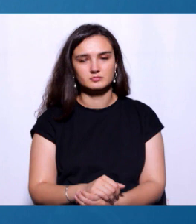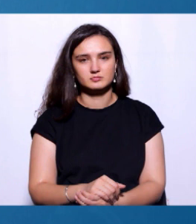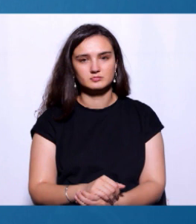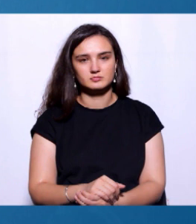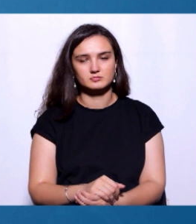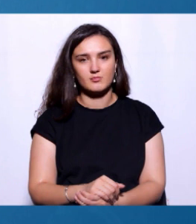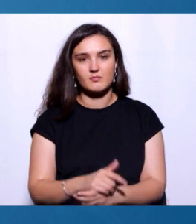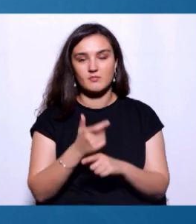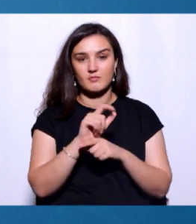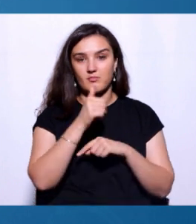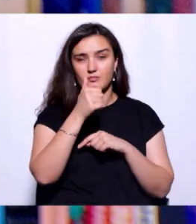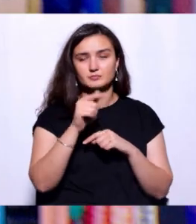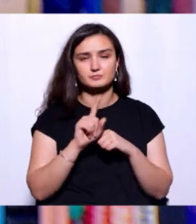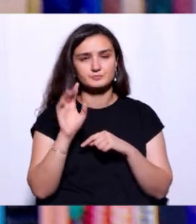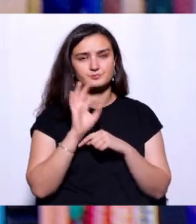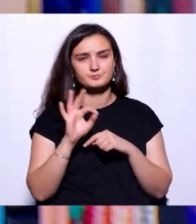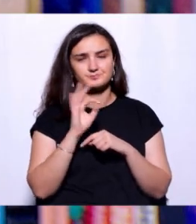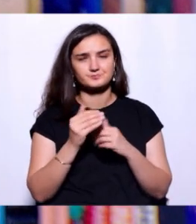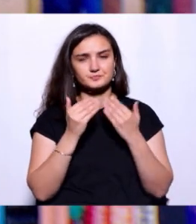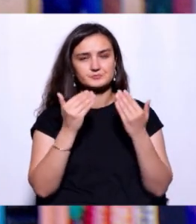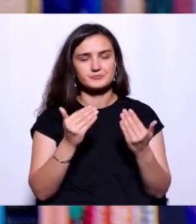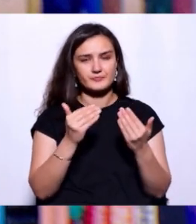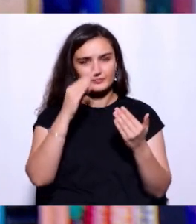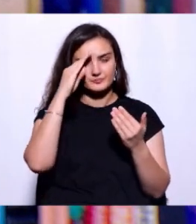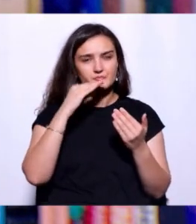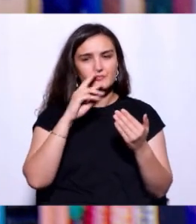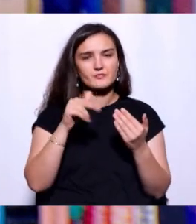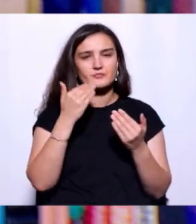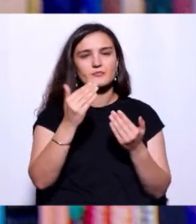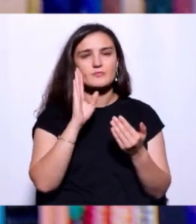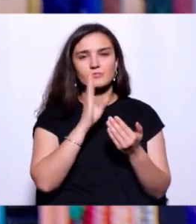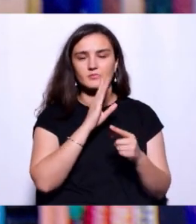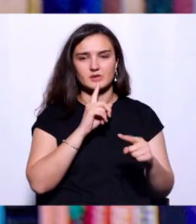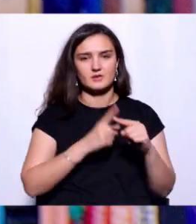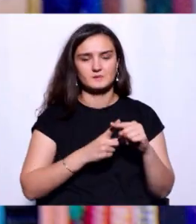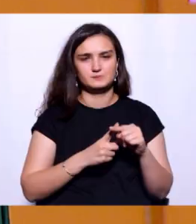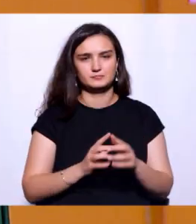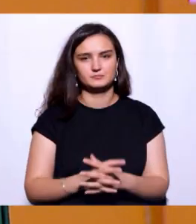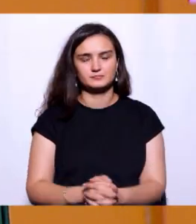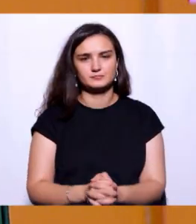right. Great job. And then what about your father's or your mother's sister?